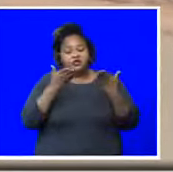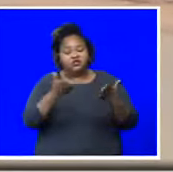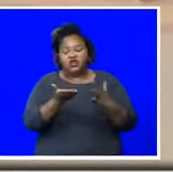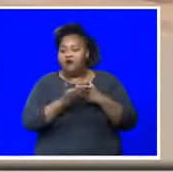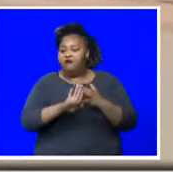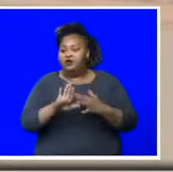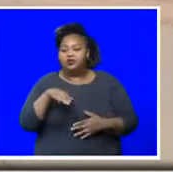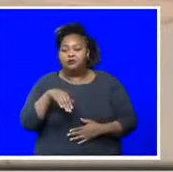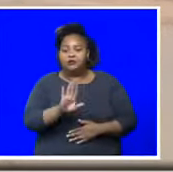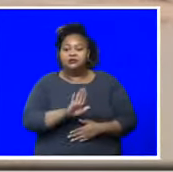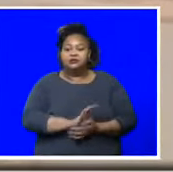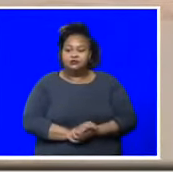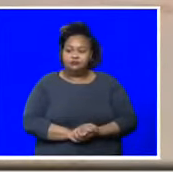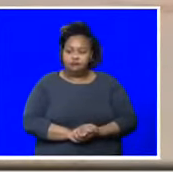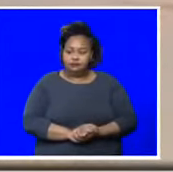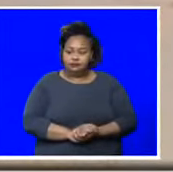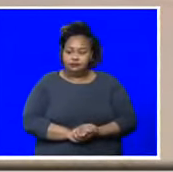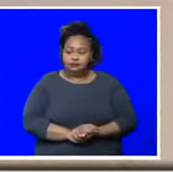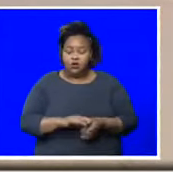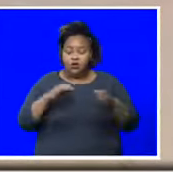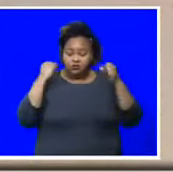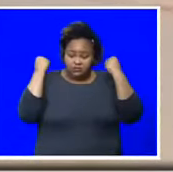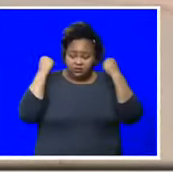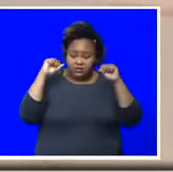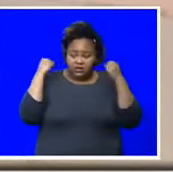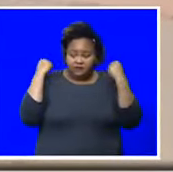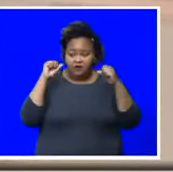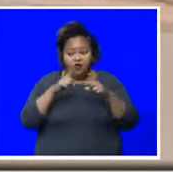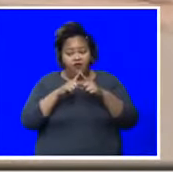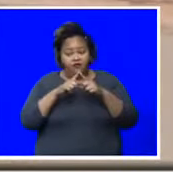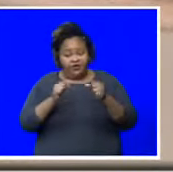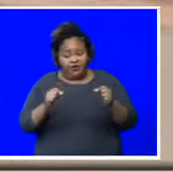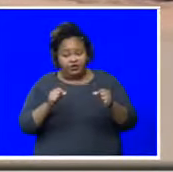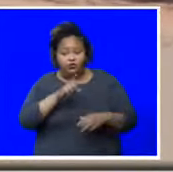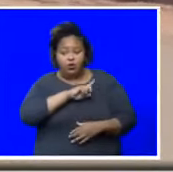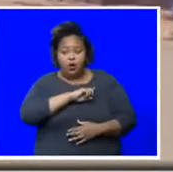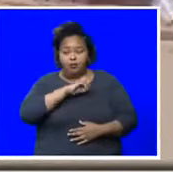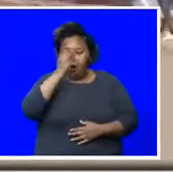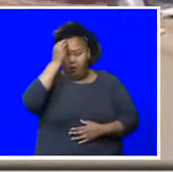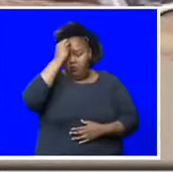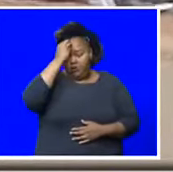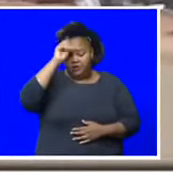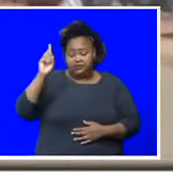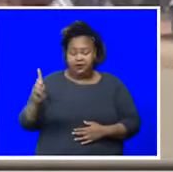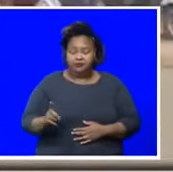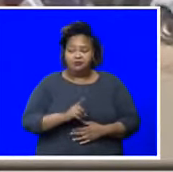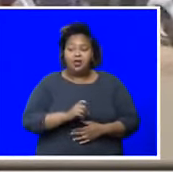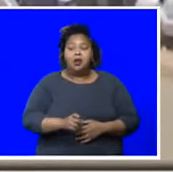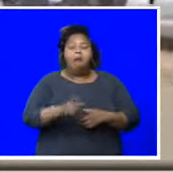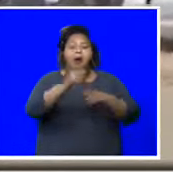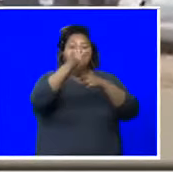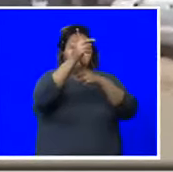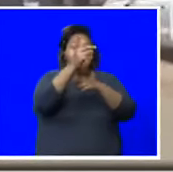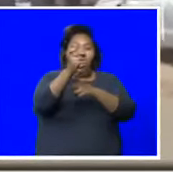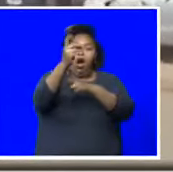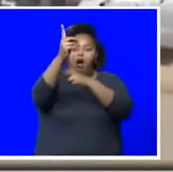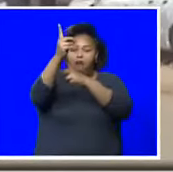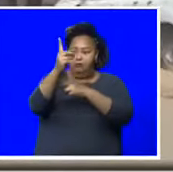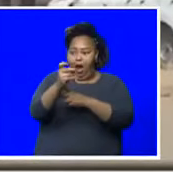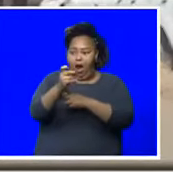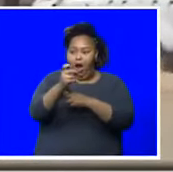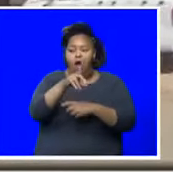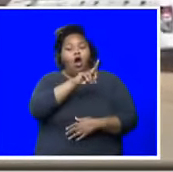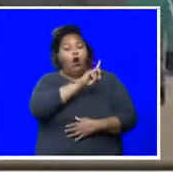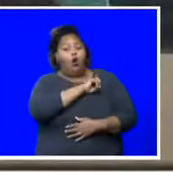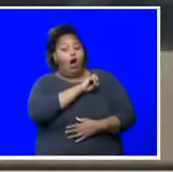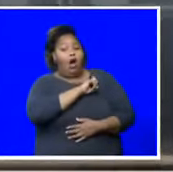msindvo-ke ugcine uphela ngekutsi kufike emaphoyisa lagcine adubula emoyeni kude kutsi labo lebebagwazana beme